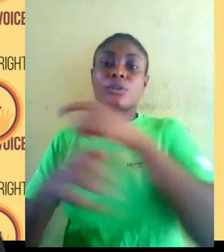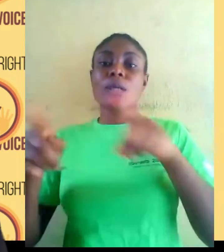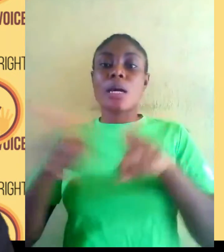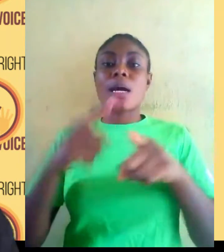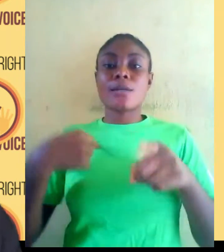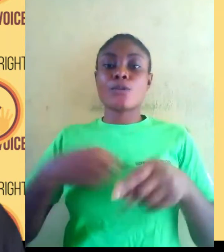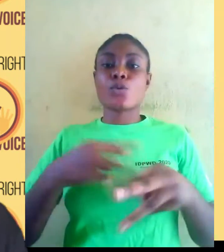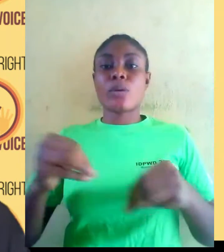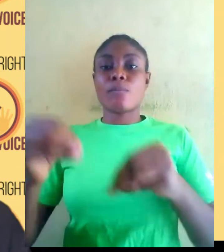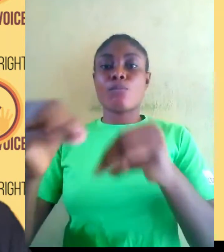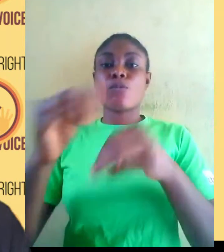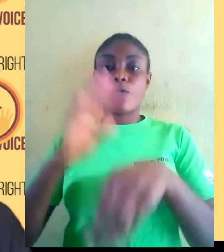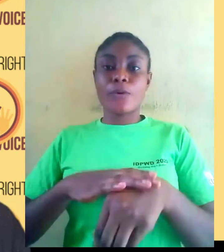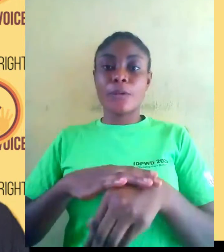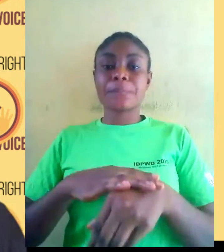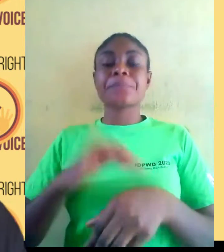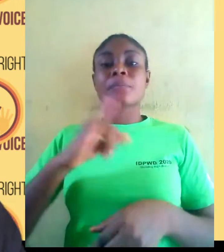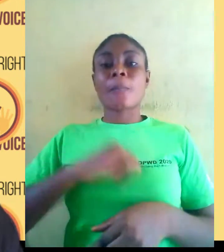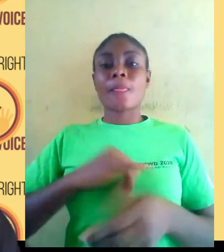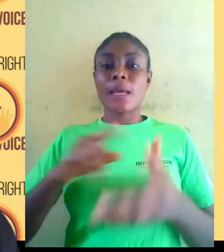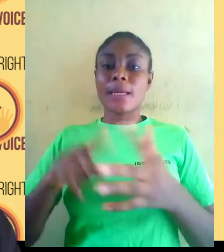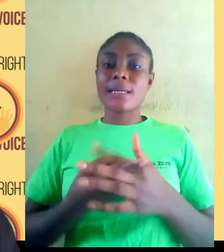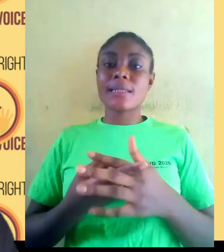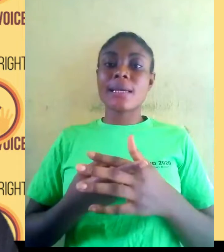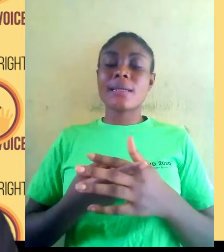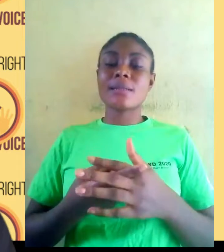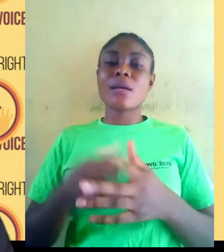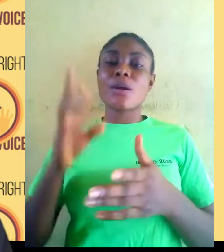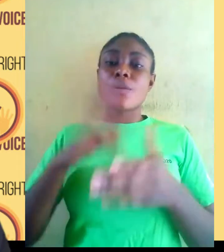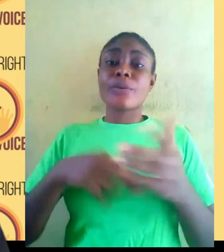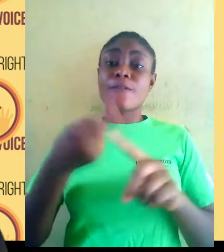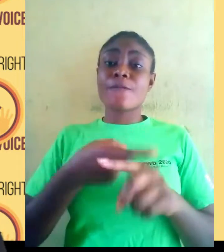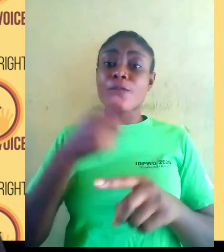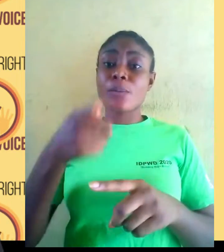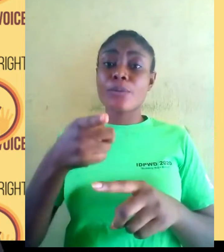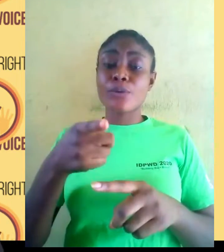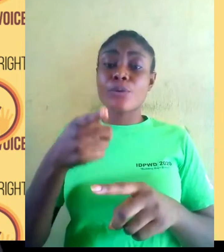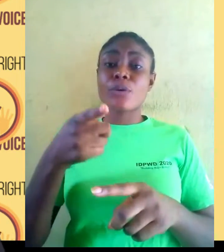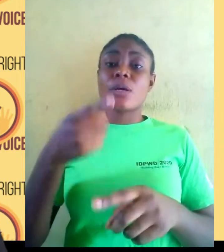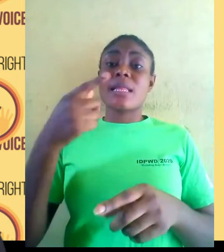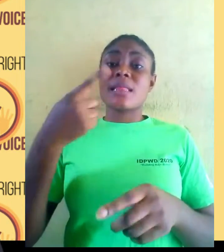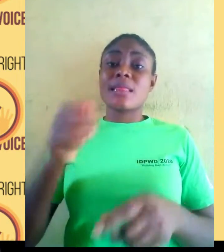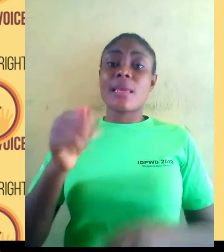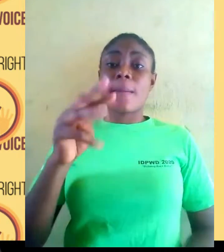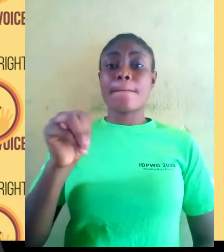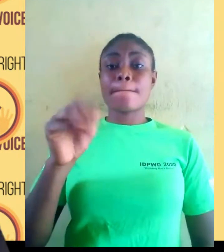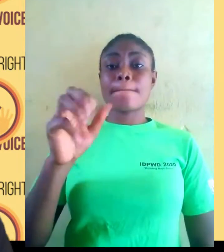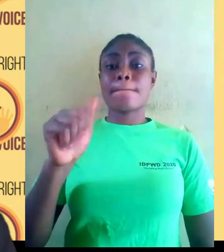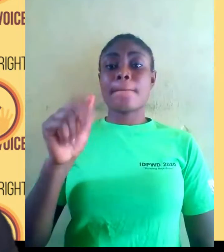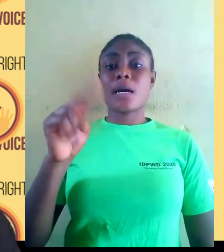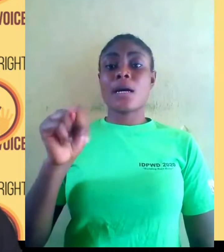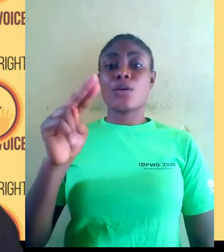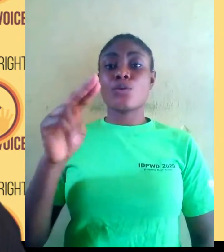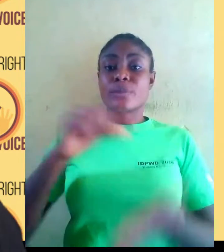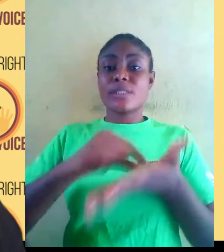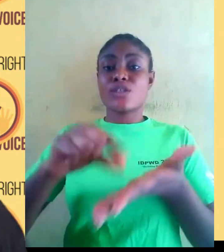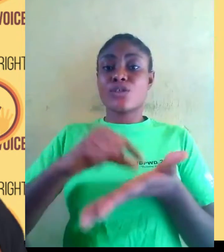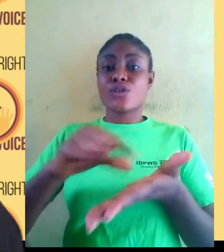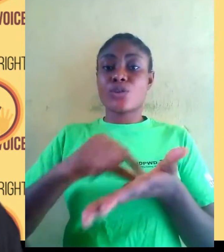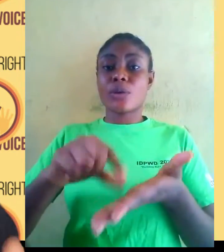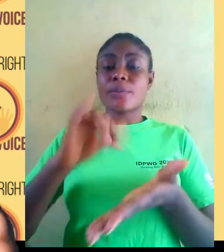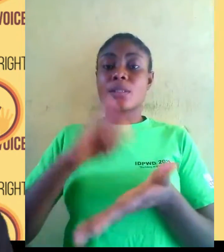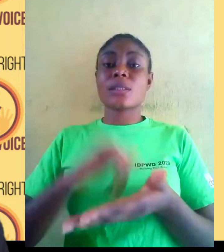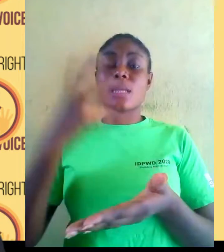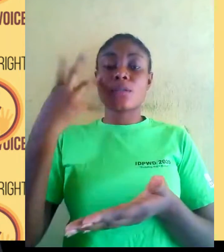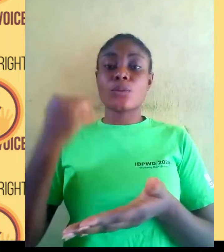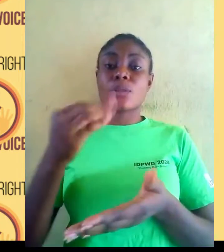I started reading for you from the manuscript that was prepared by the Federal